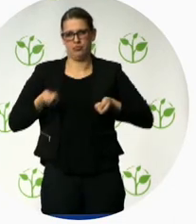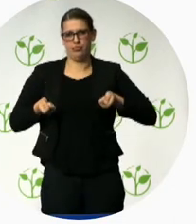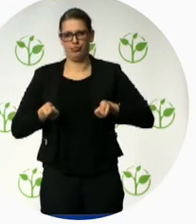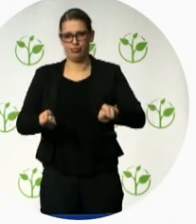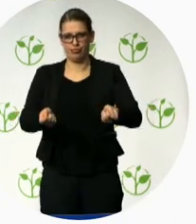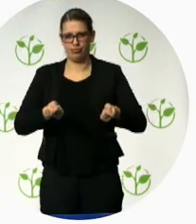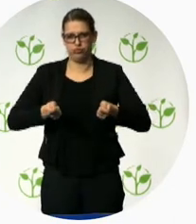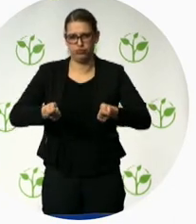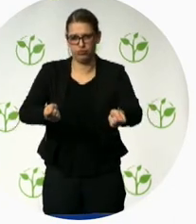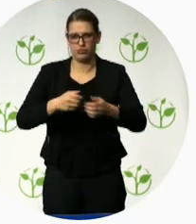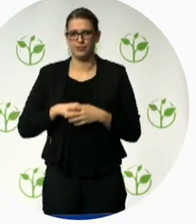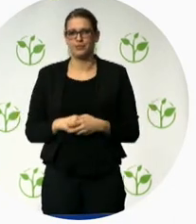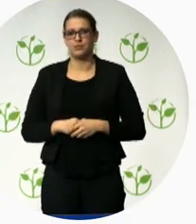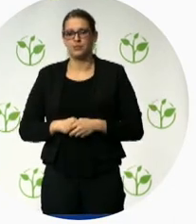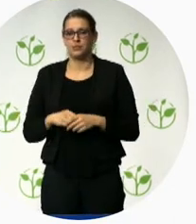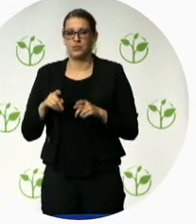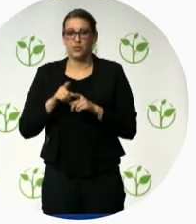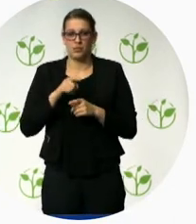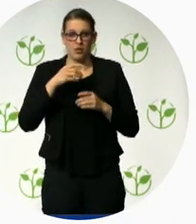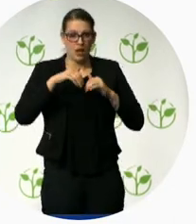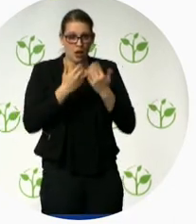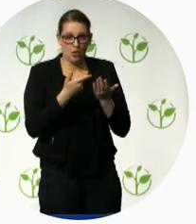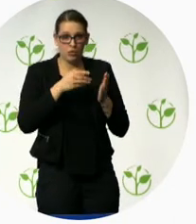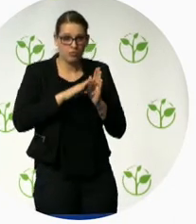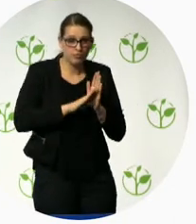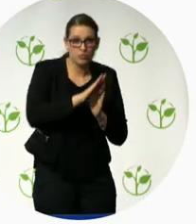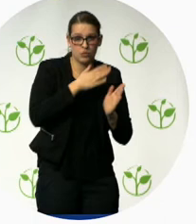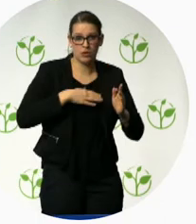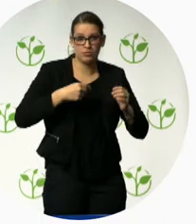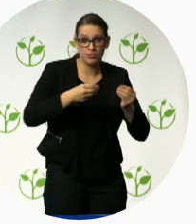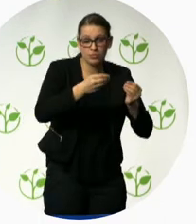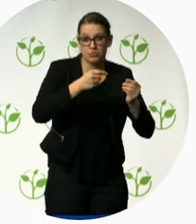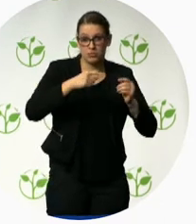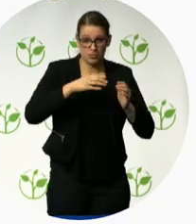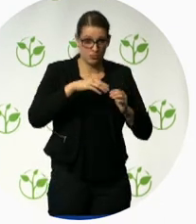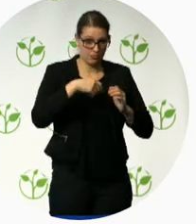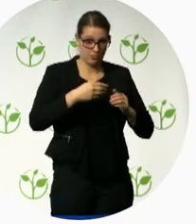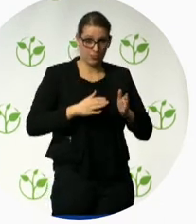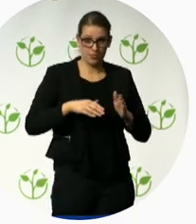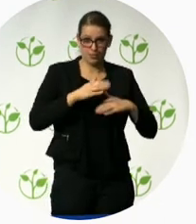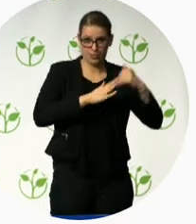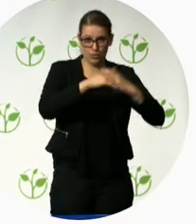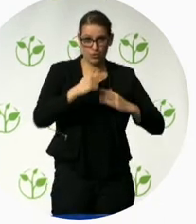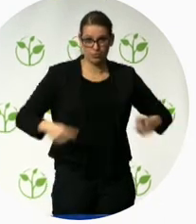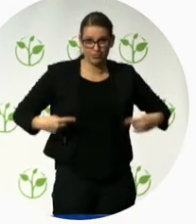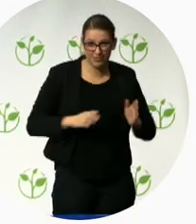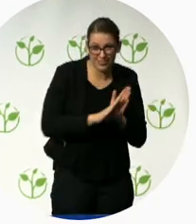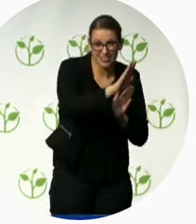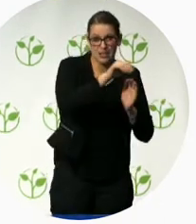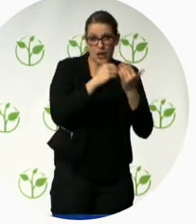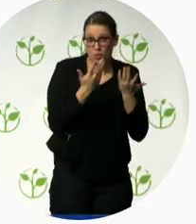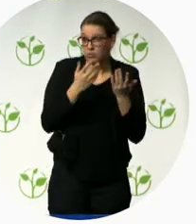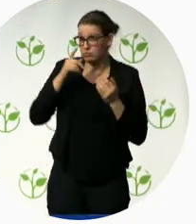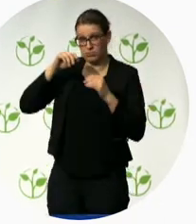with the governments, or how do you make them really appreciate what you're doing and take this forward? Thank you.